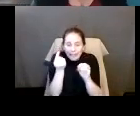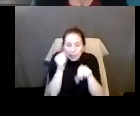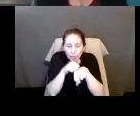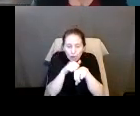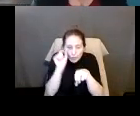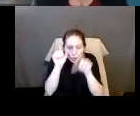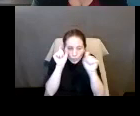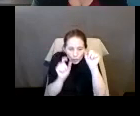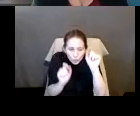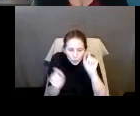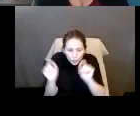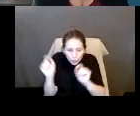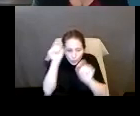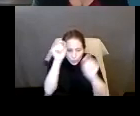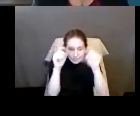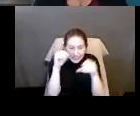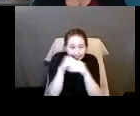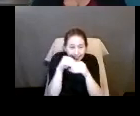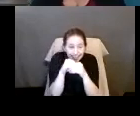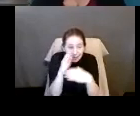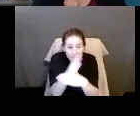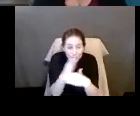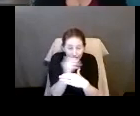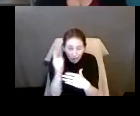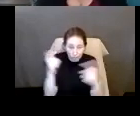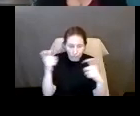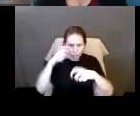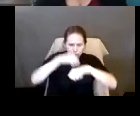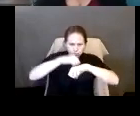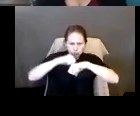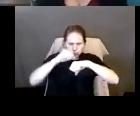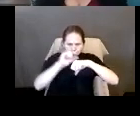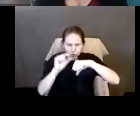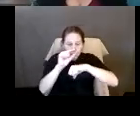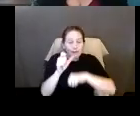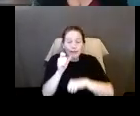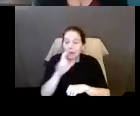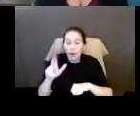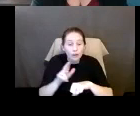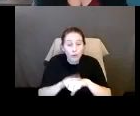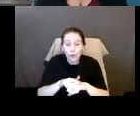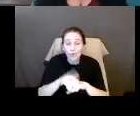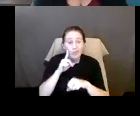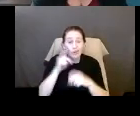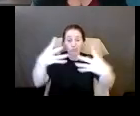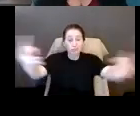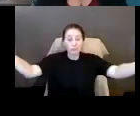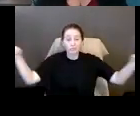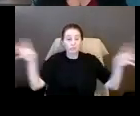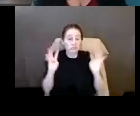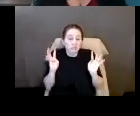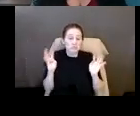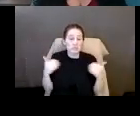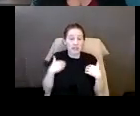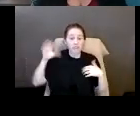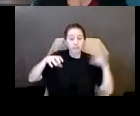teeny tiny stones in between all of the big rocks. This is not normal for the rest of our walls. It's just big rocks